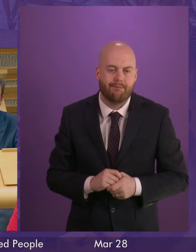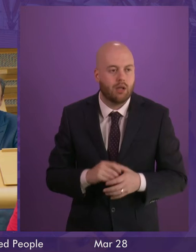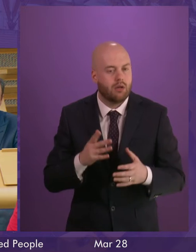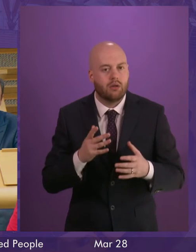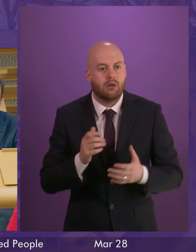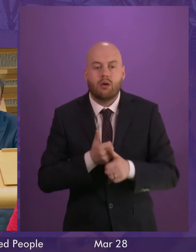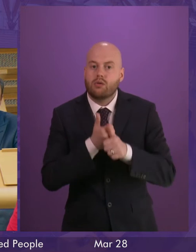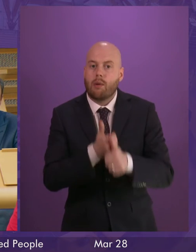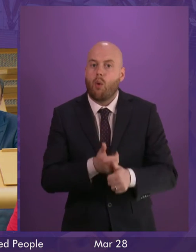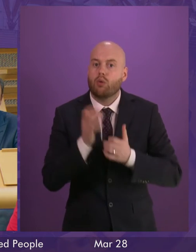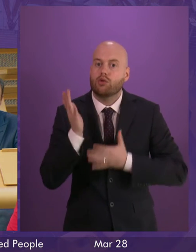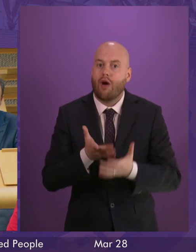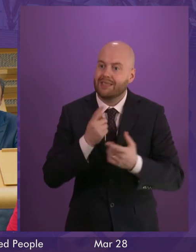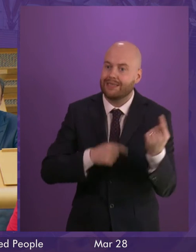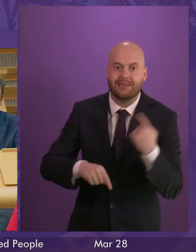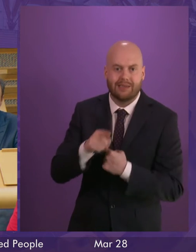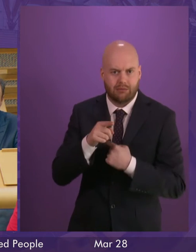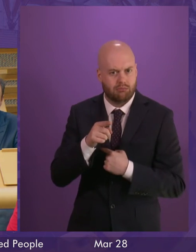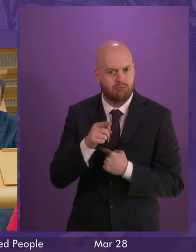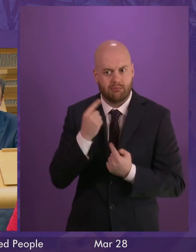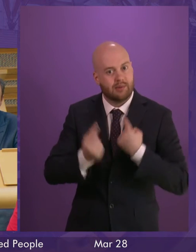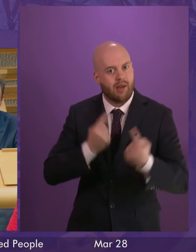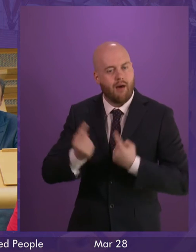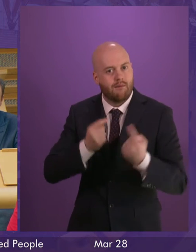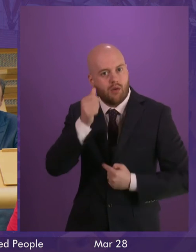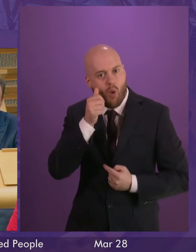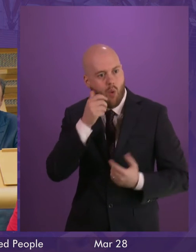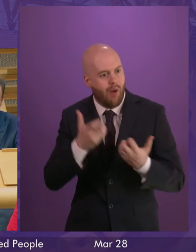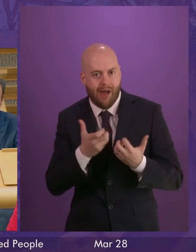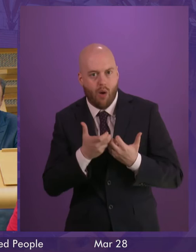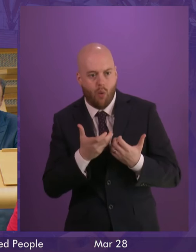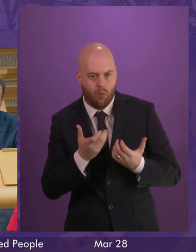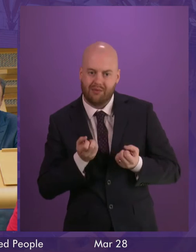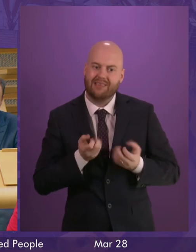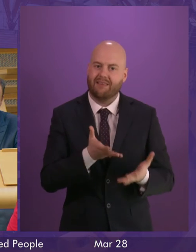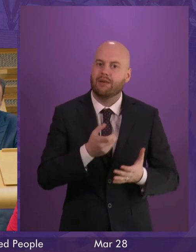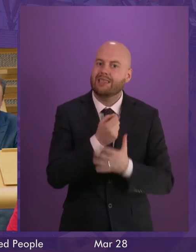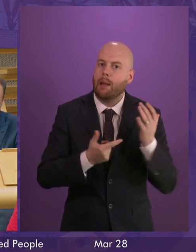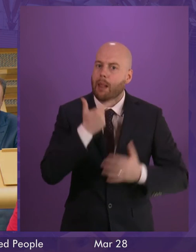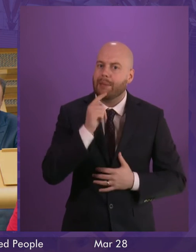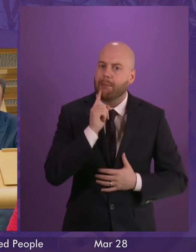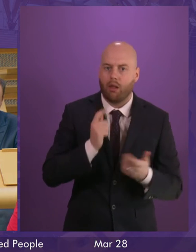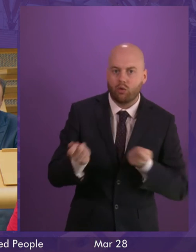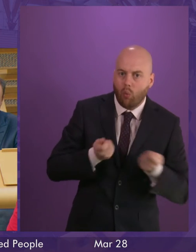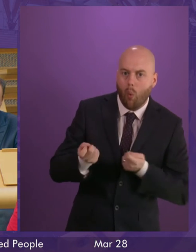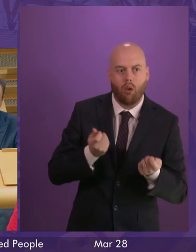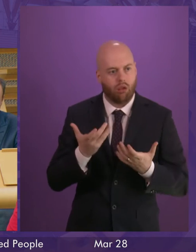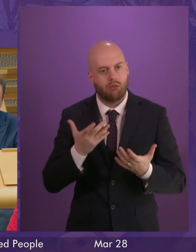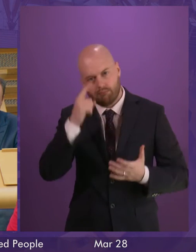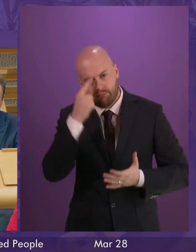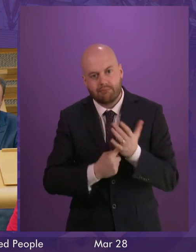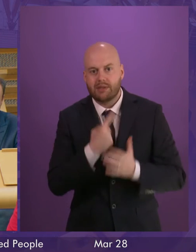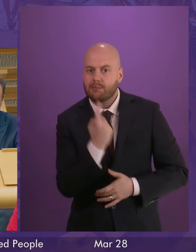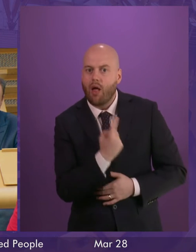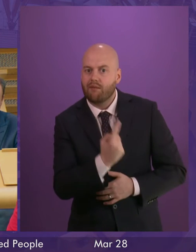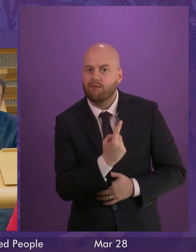are designed and delivered to enable all disabled people to have control and live the life they choose. Self-directed